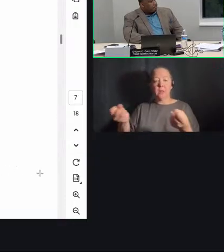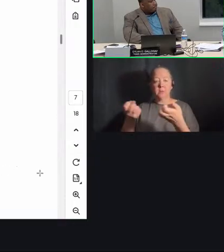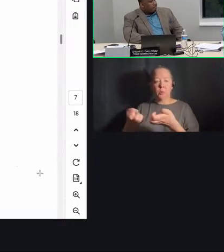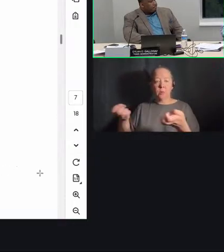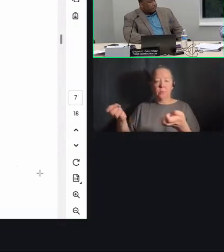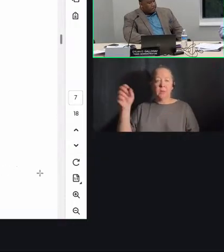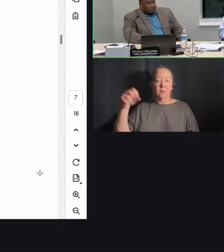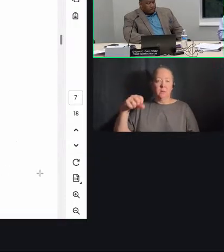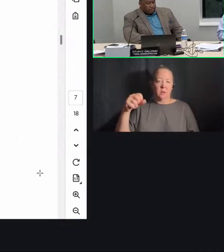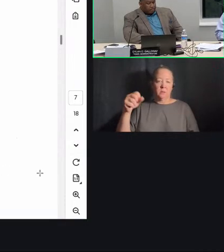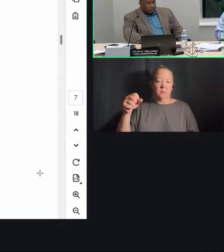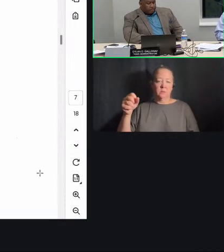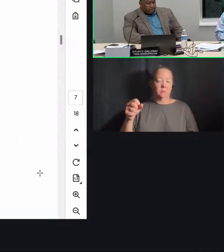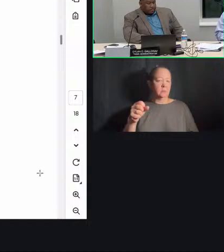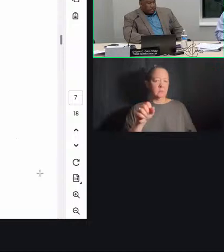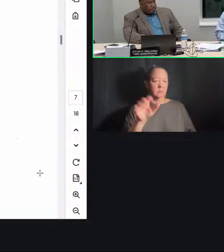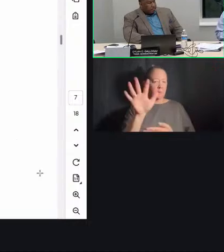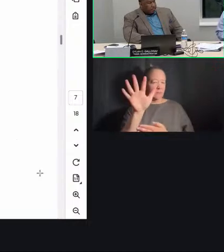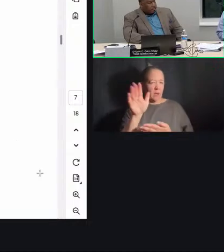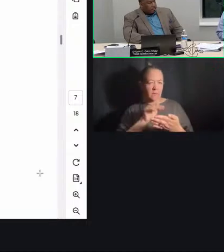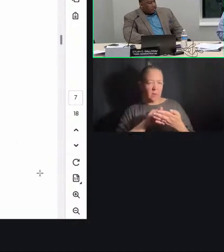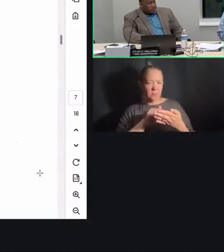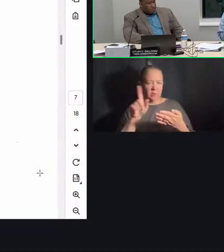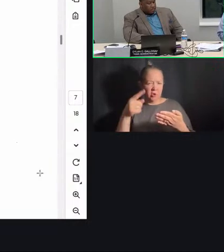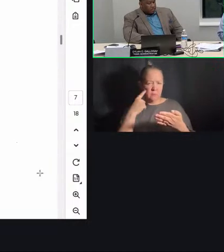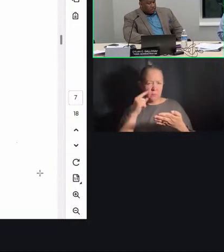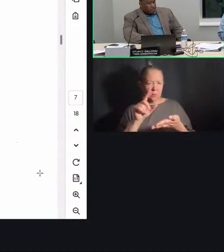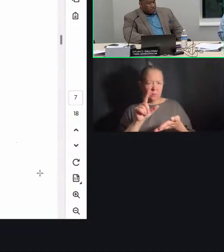What's the 5,000 is just for the newspaper ads?